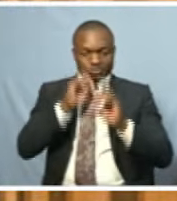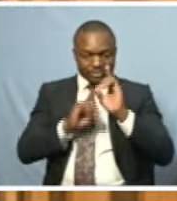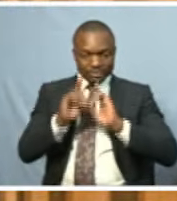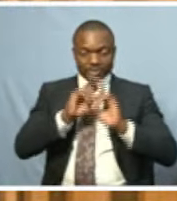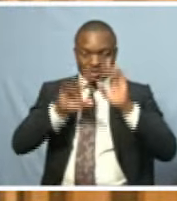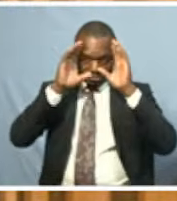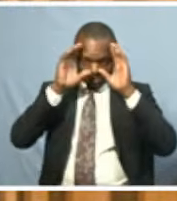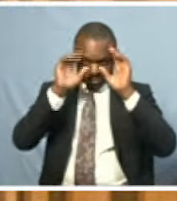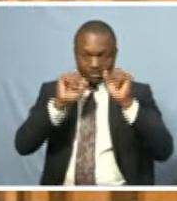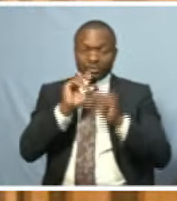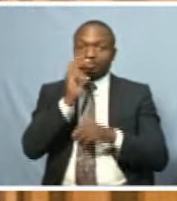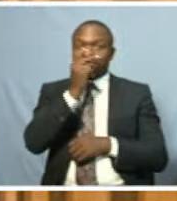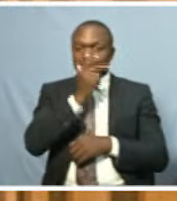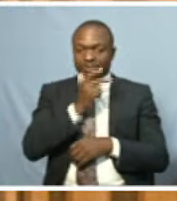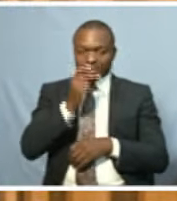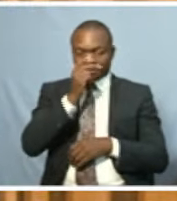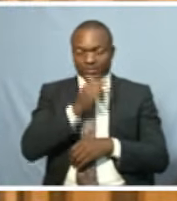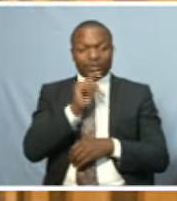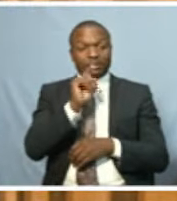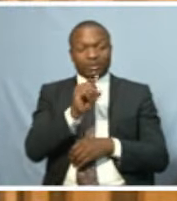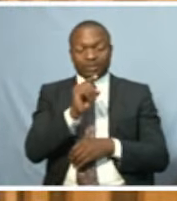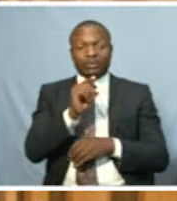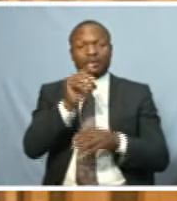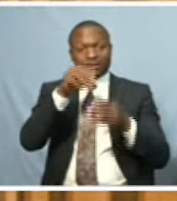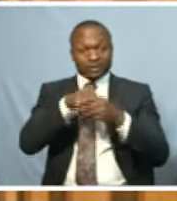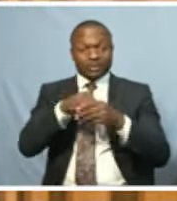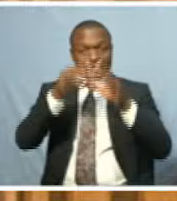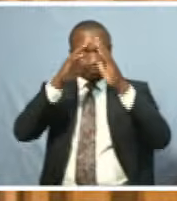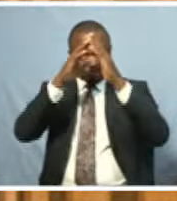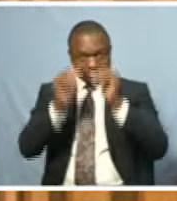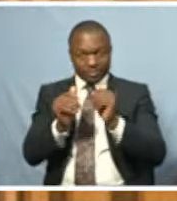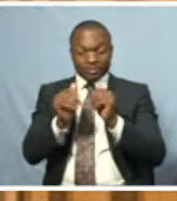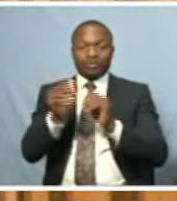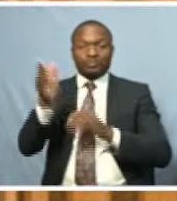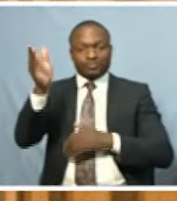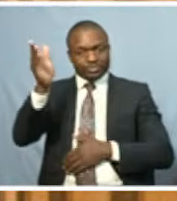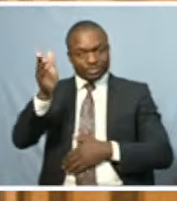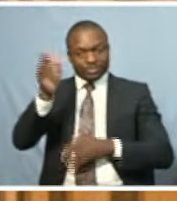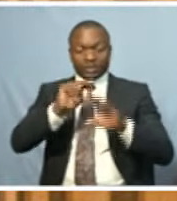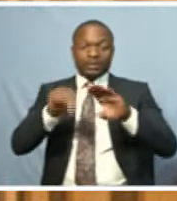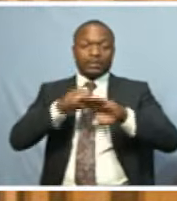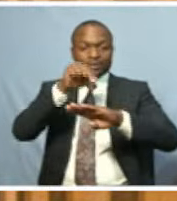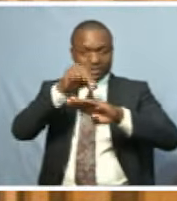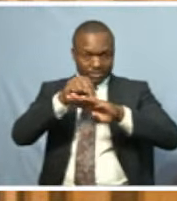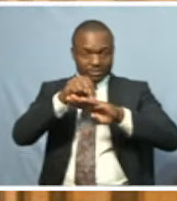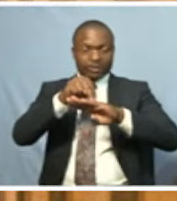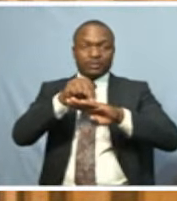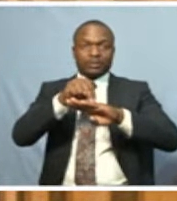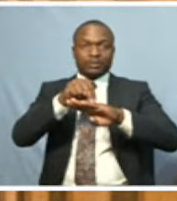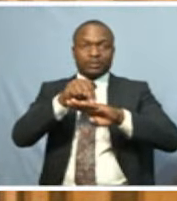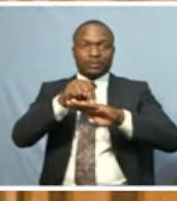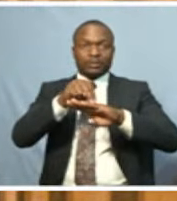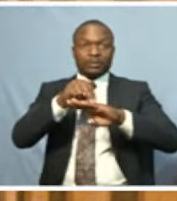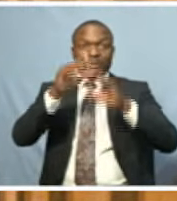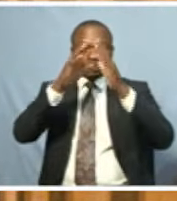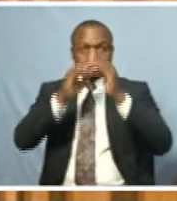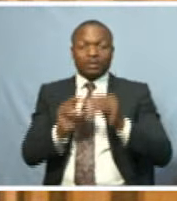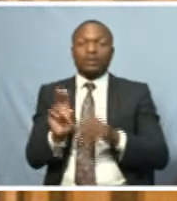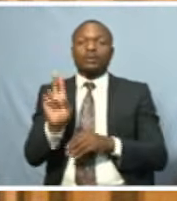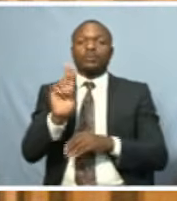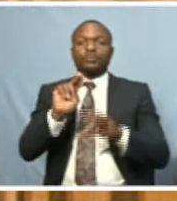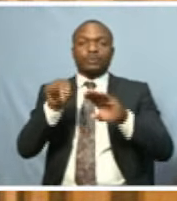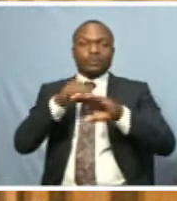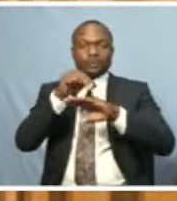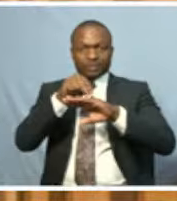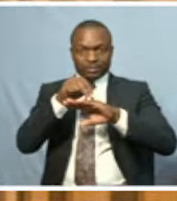the presidential speech. He was in the House addressing the nation and the House on the applications made